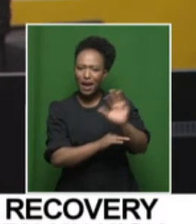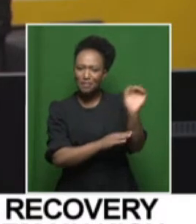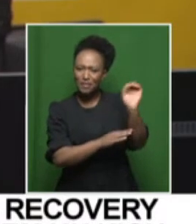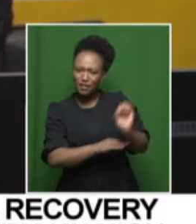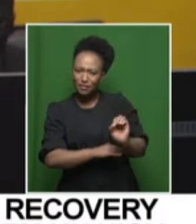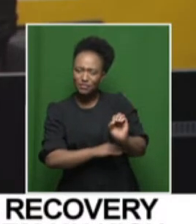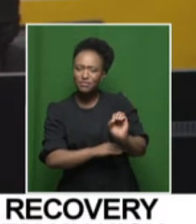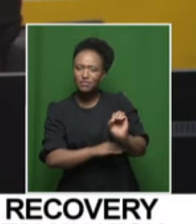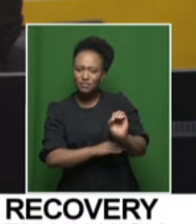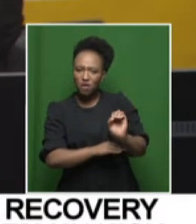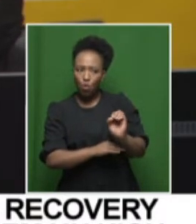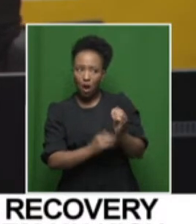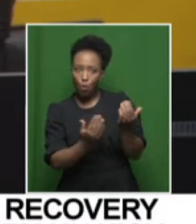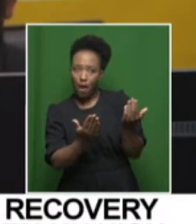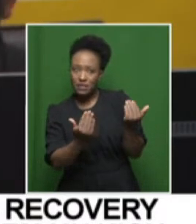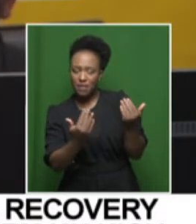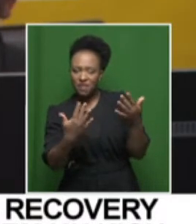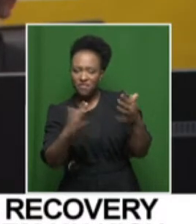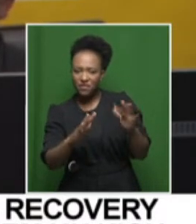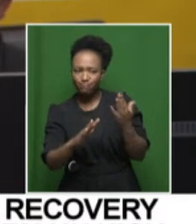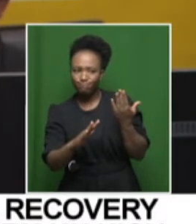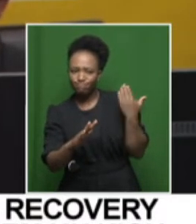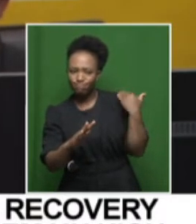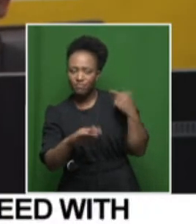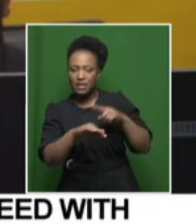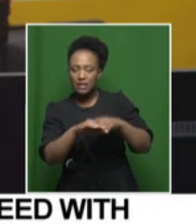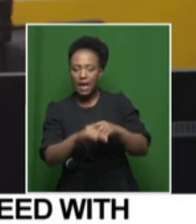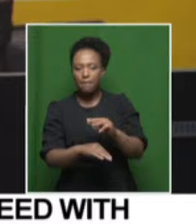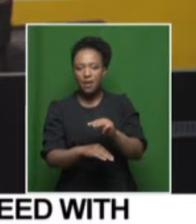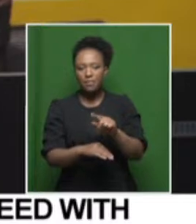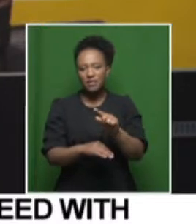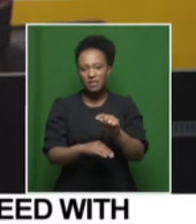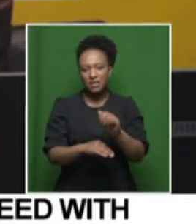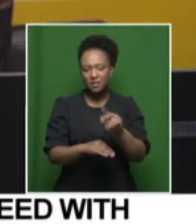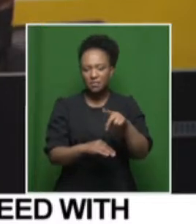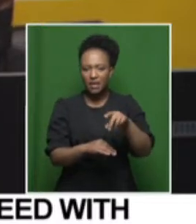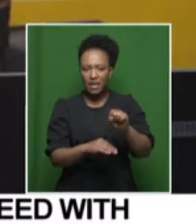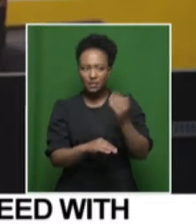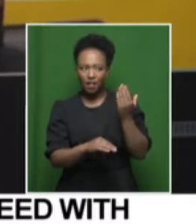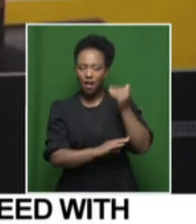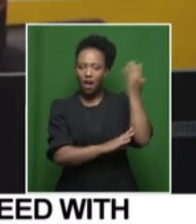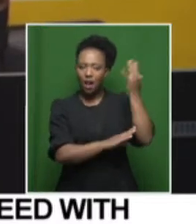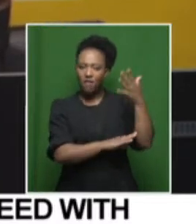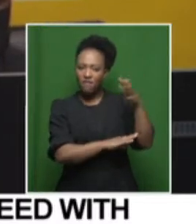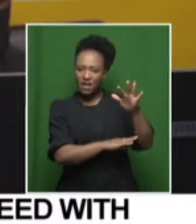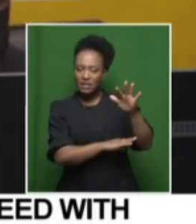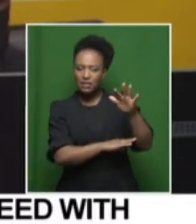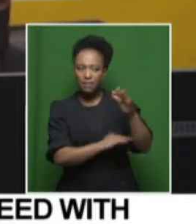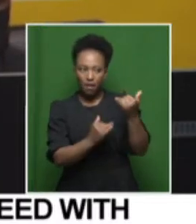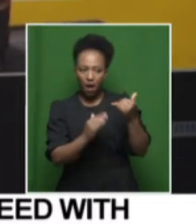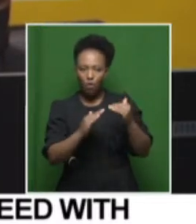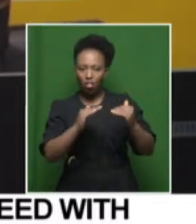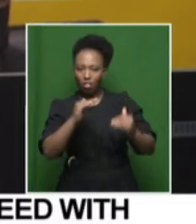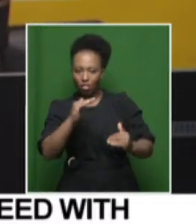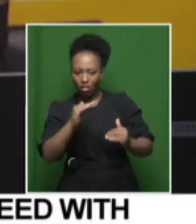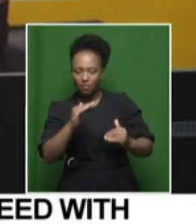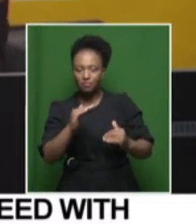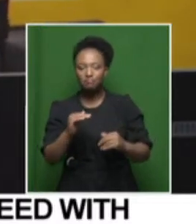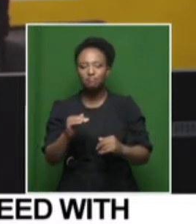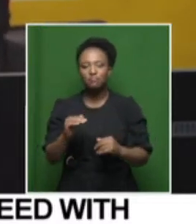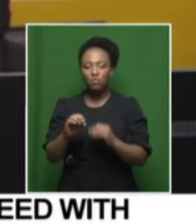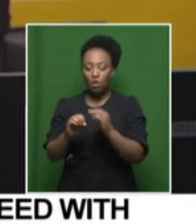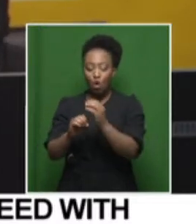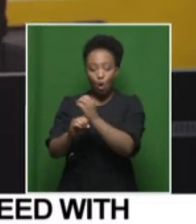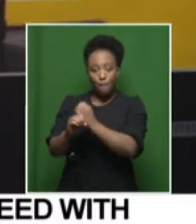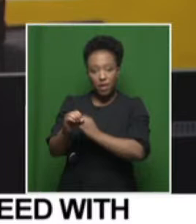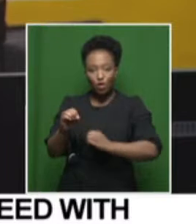4.9% we anticipated at the time of tabling the medium-term budget policy statement. The Omicron variant of